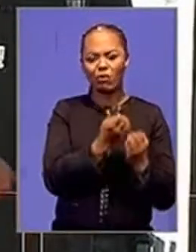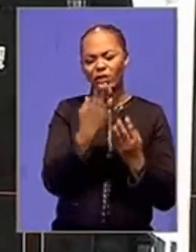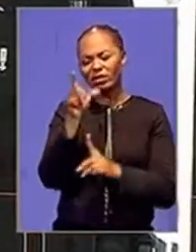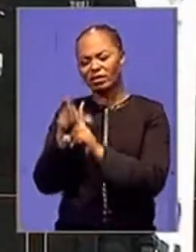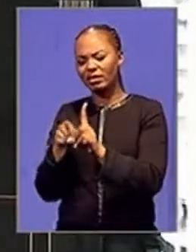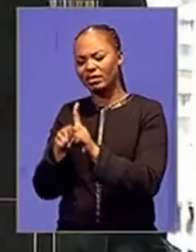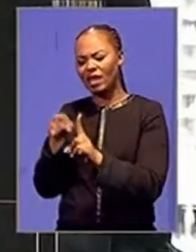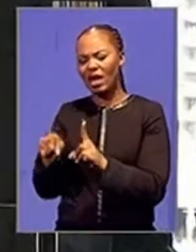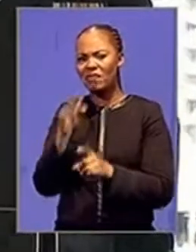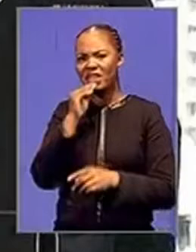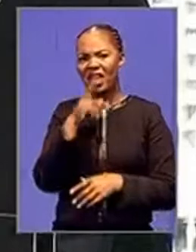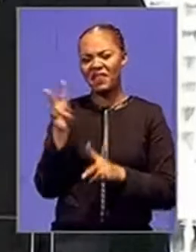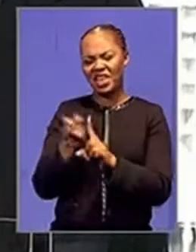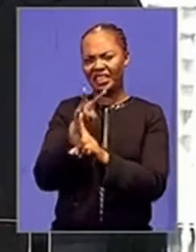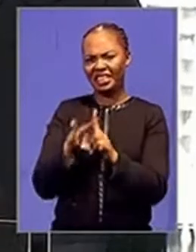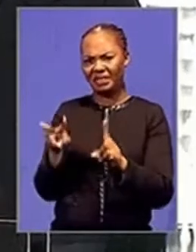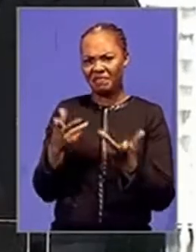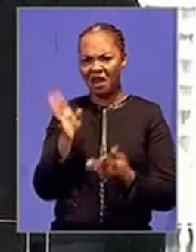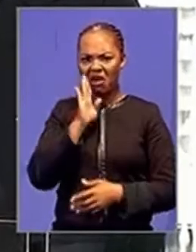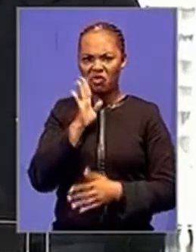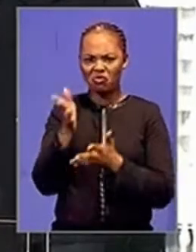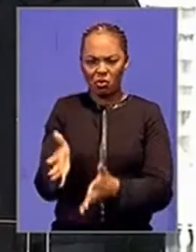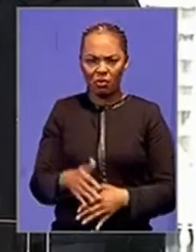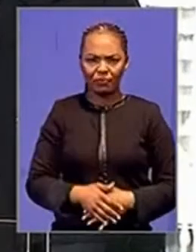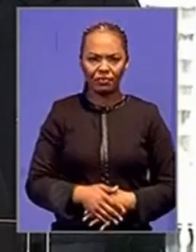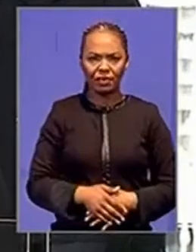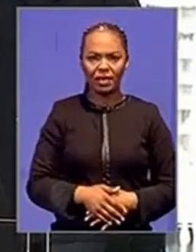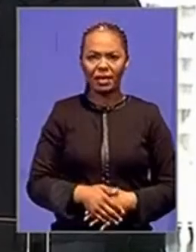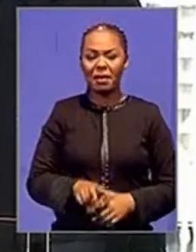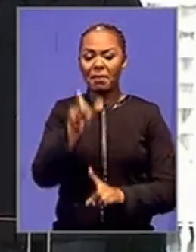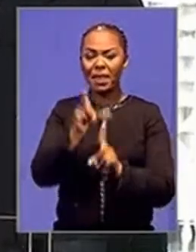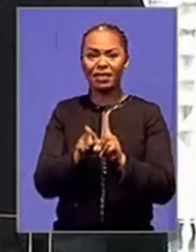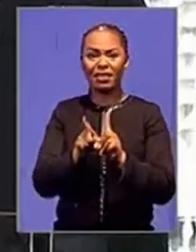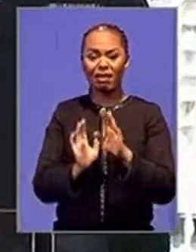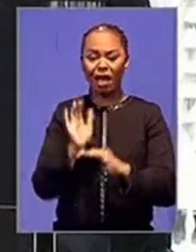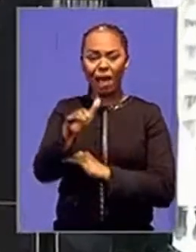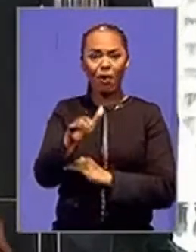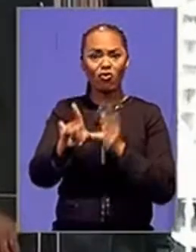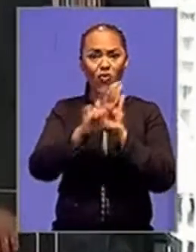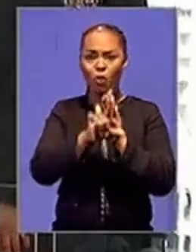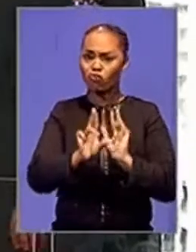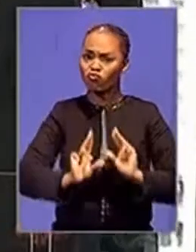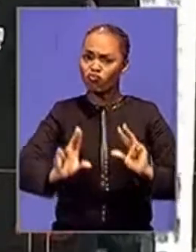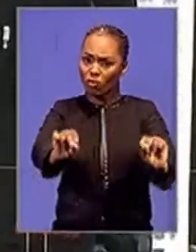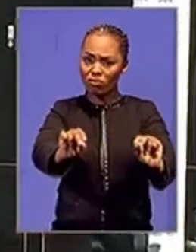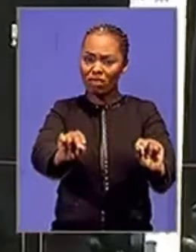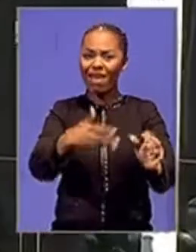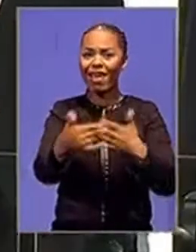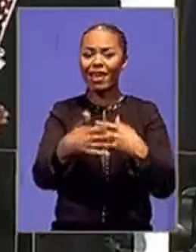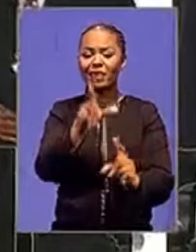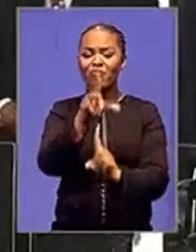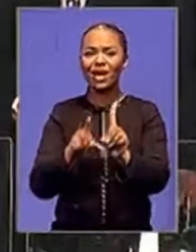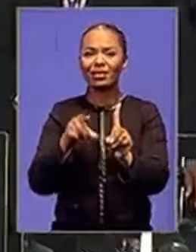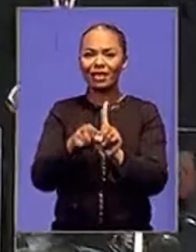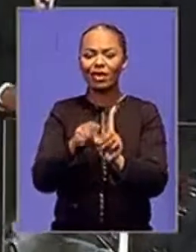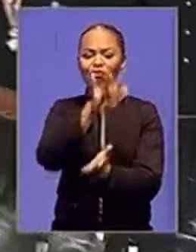eka ke lehlatsipa. No person is above the law, and every person, whatever be her or his